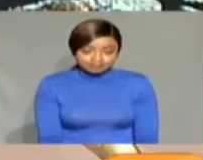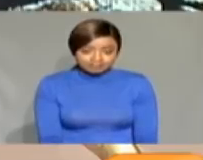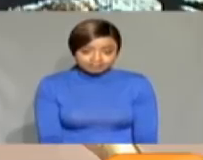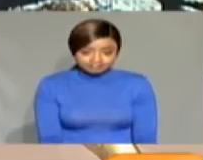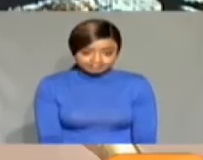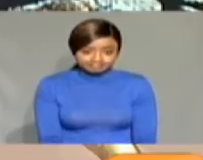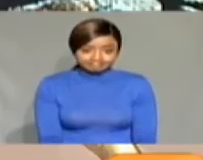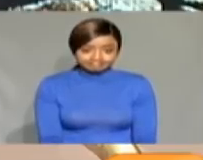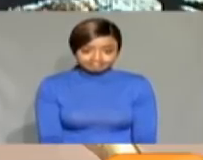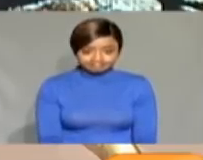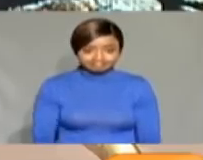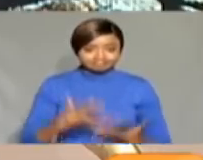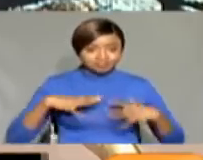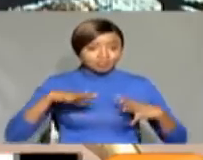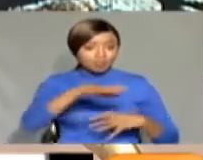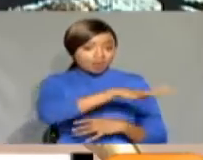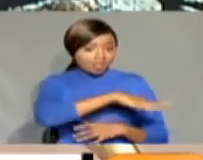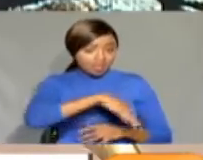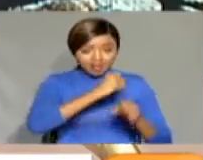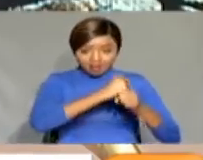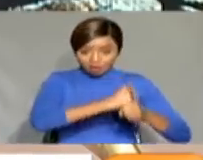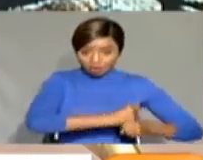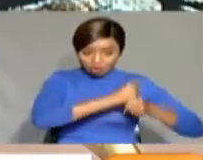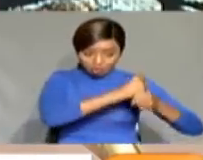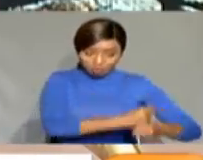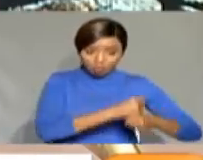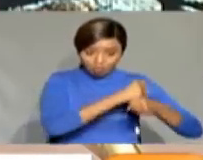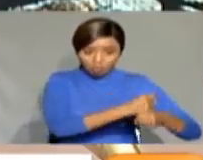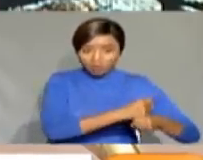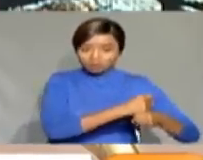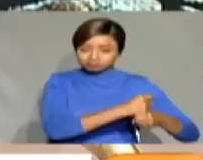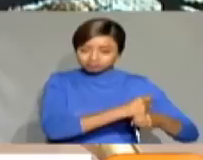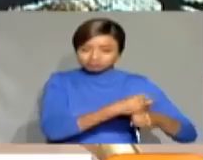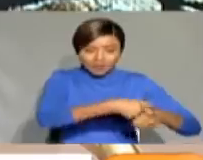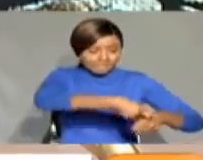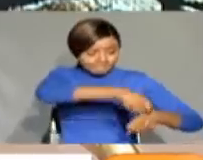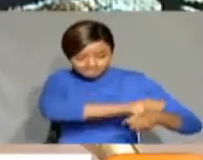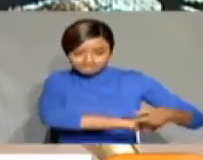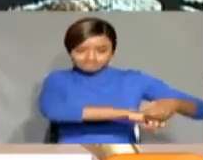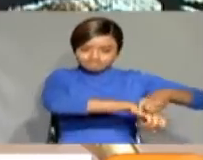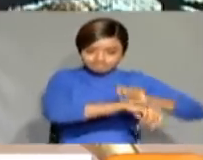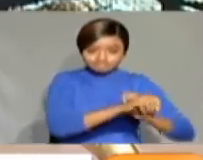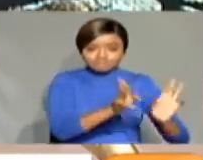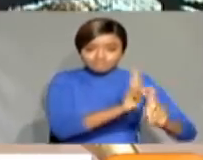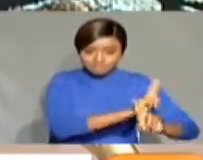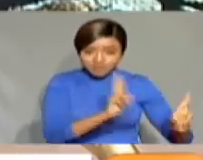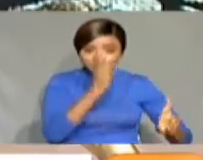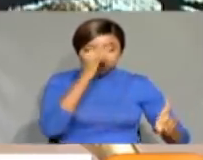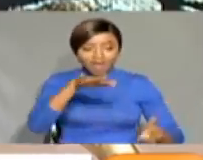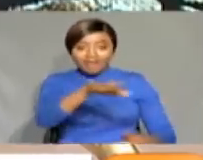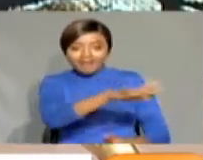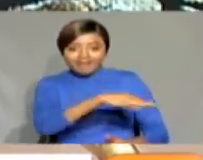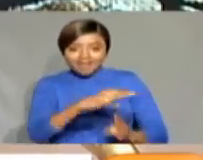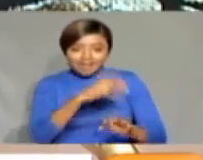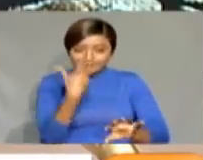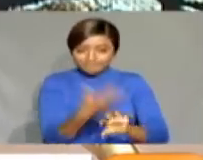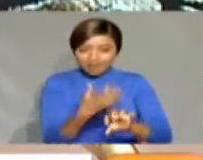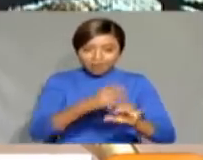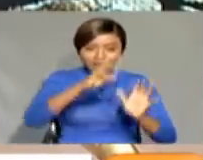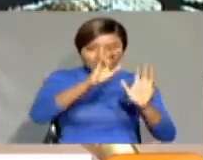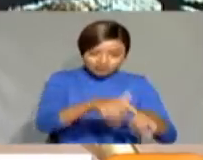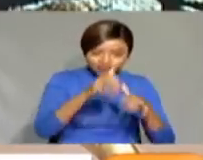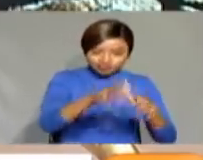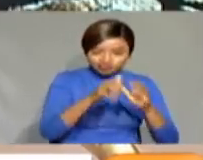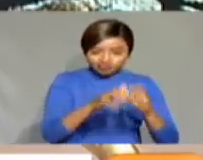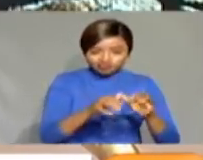Now, residents of Kerarapon in Ngong area are up in arms over a quarry managed by the China Road and Bridges